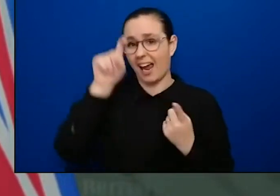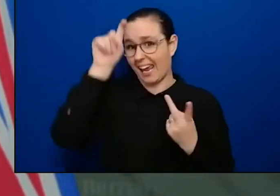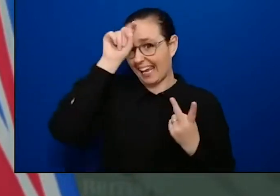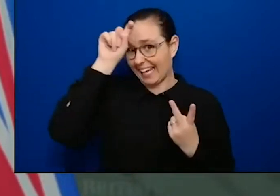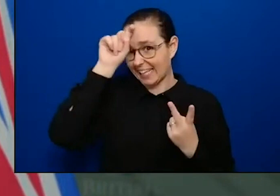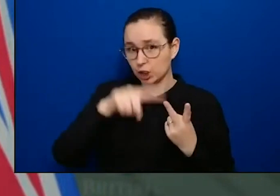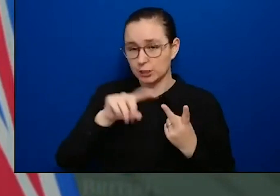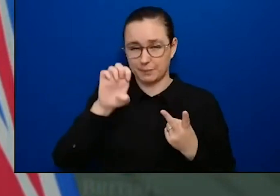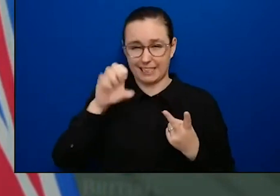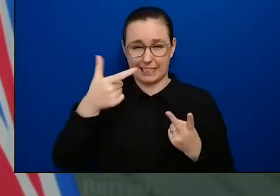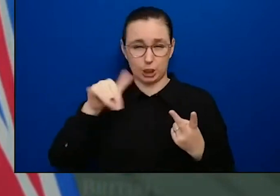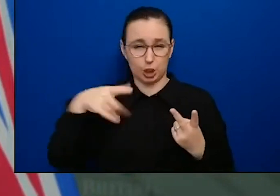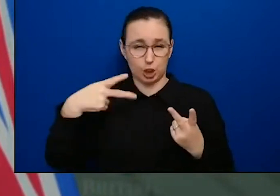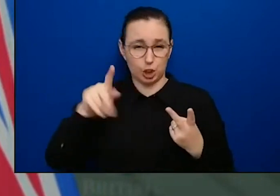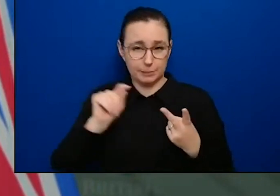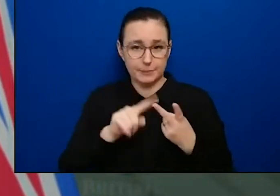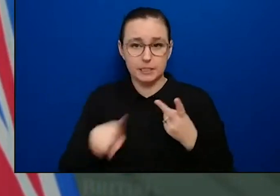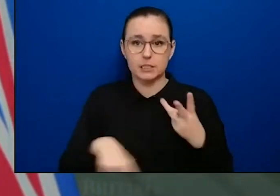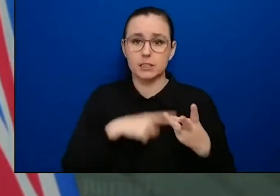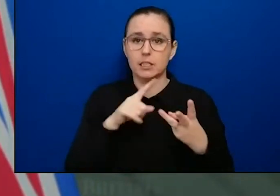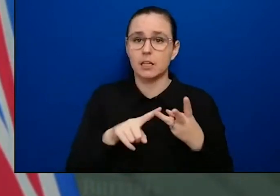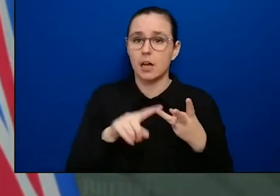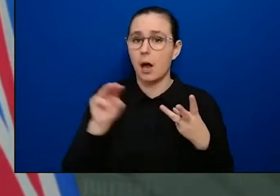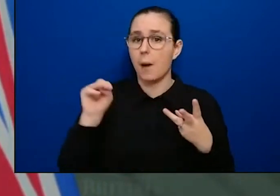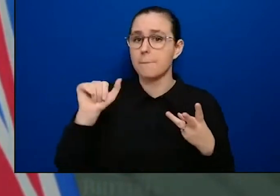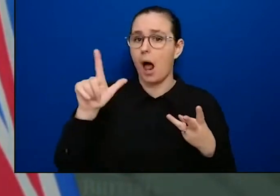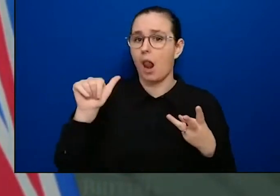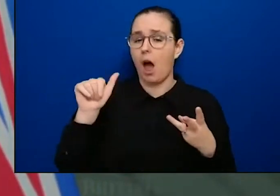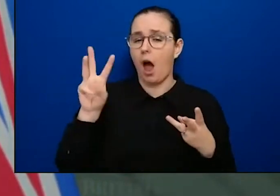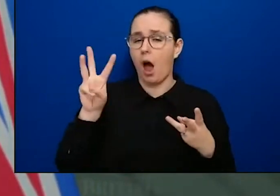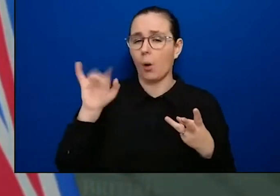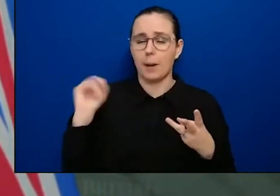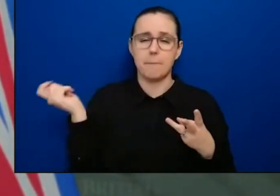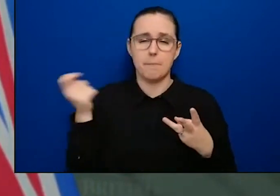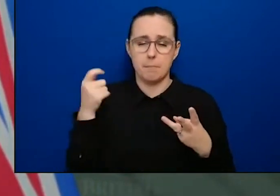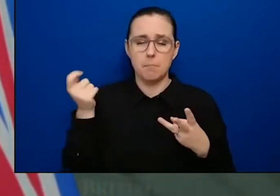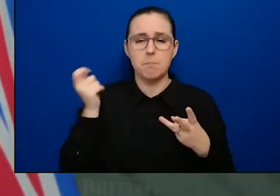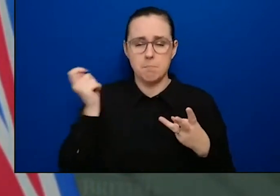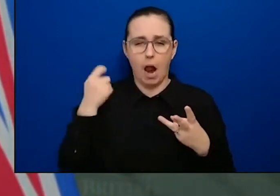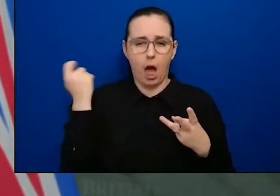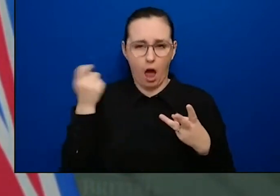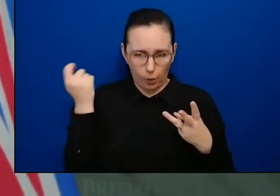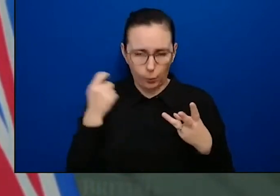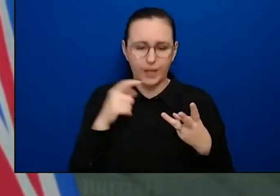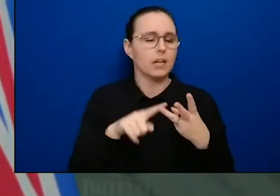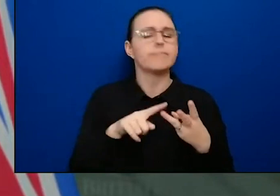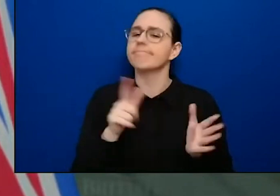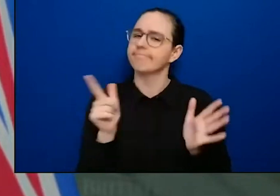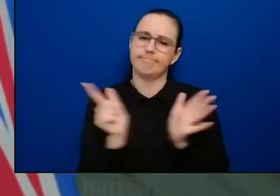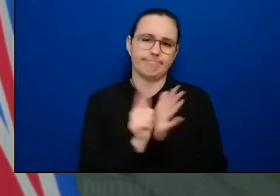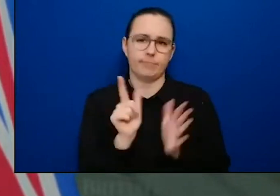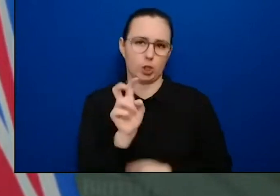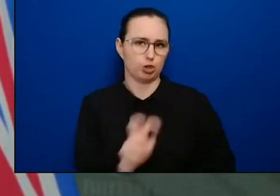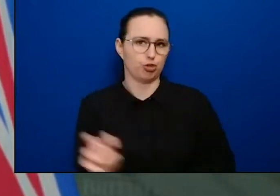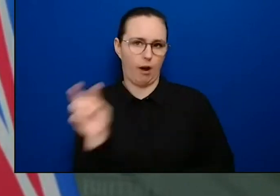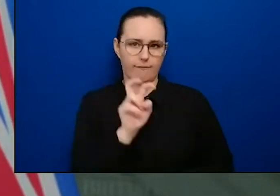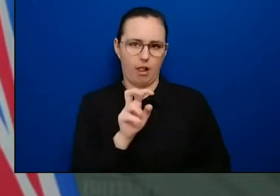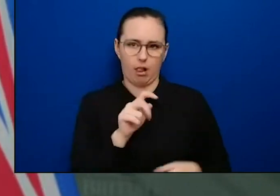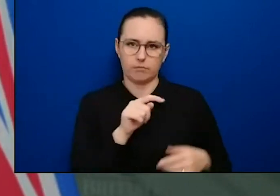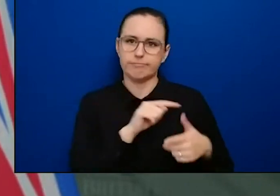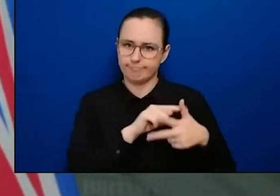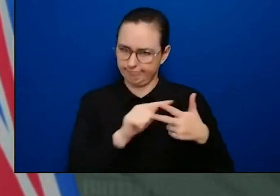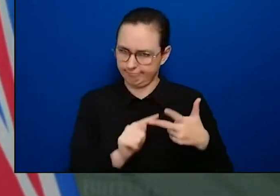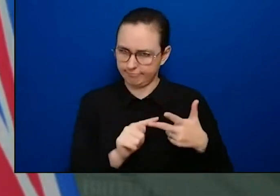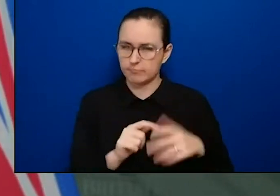in the temporary travel ban to the list that was announced last Friday. And also, the federal government announced that